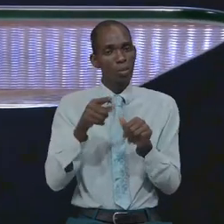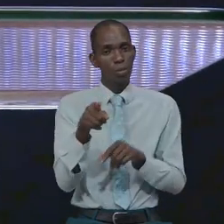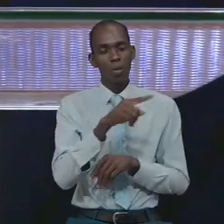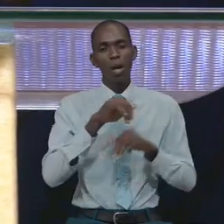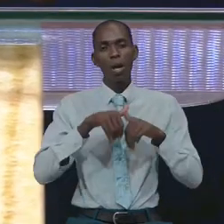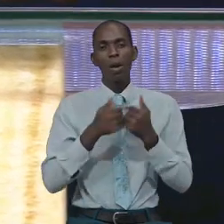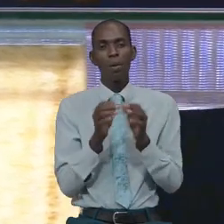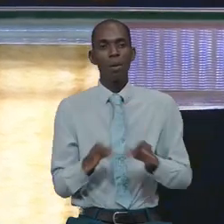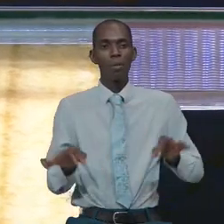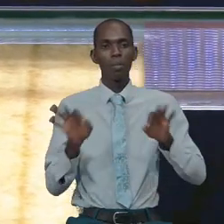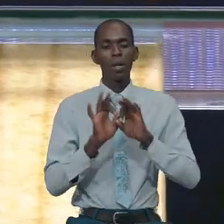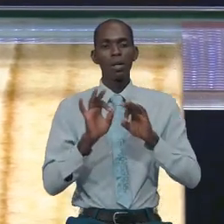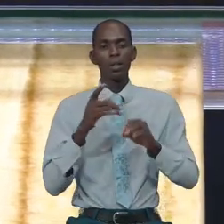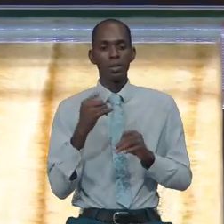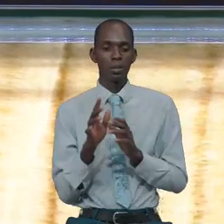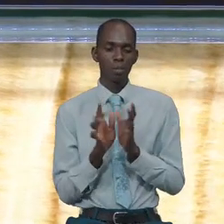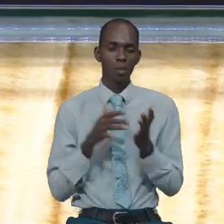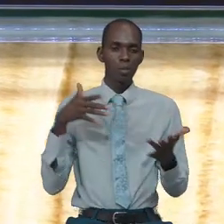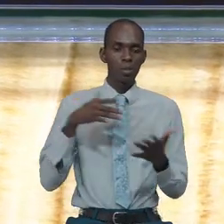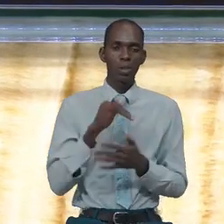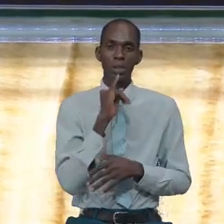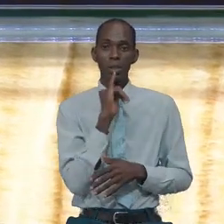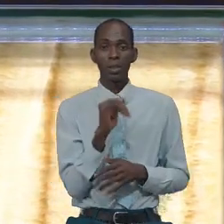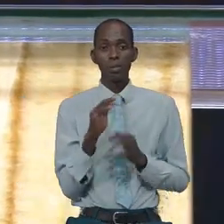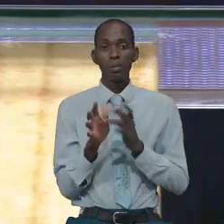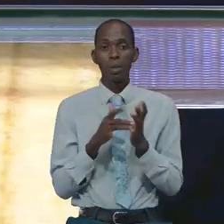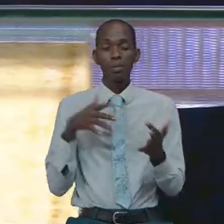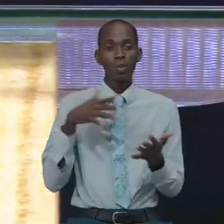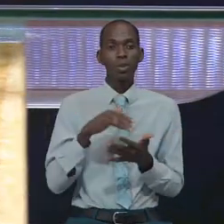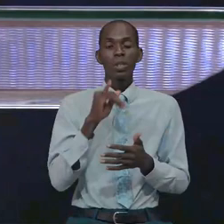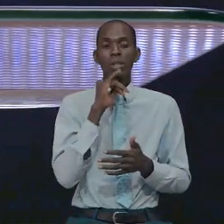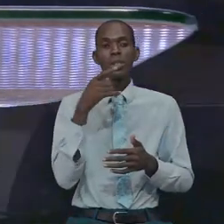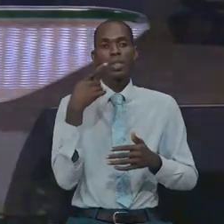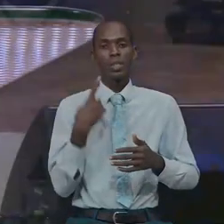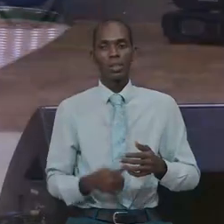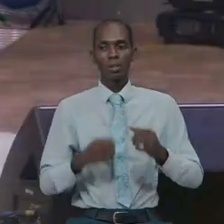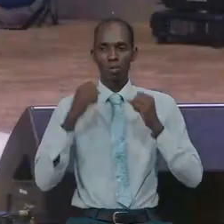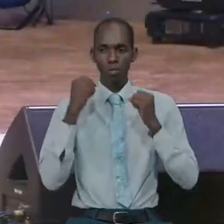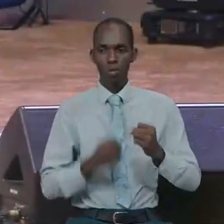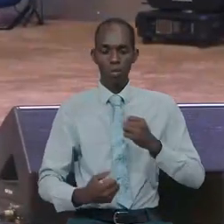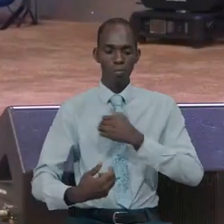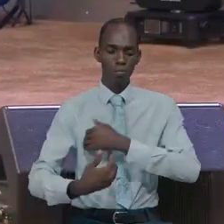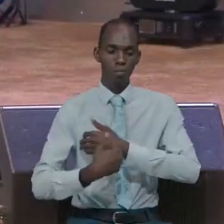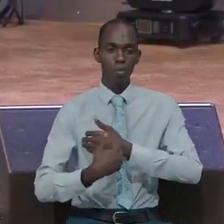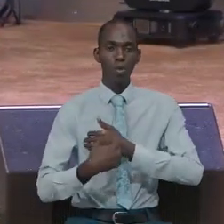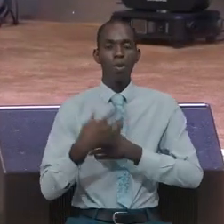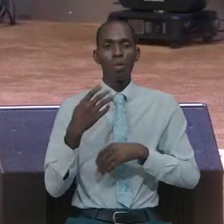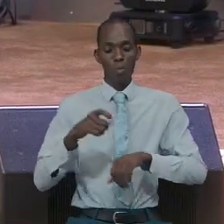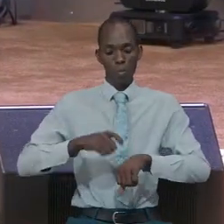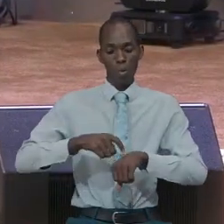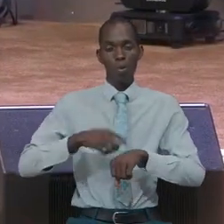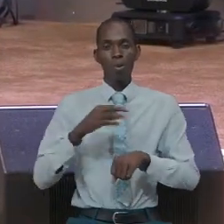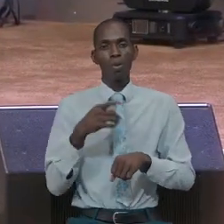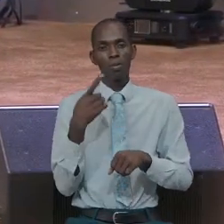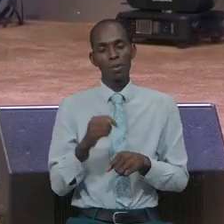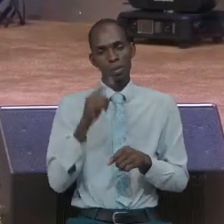important the Bible study is. The Bible study is the backbone of the believer. And many of us have been students